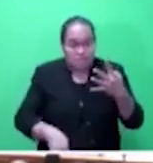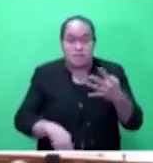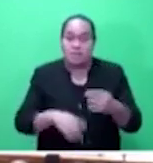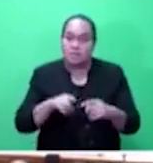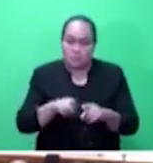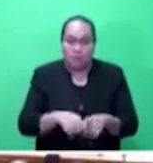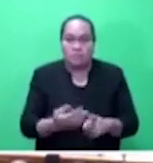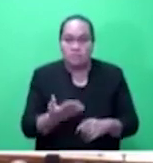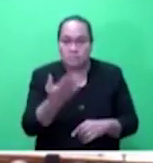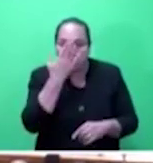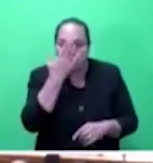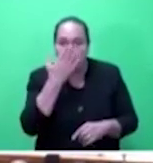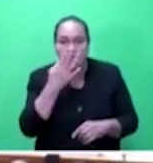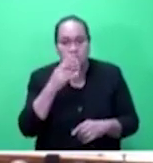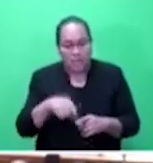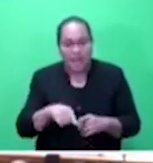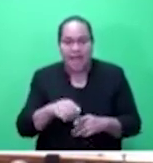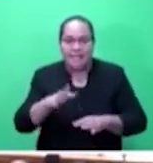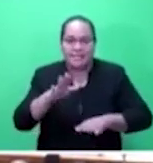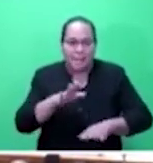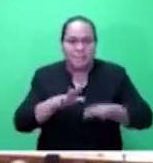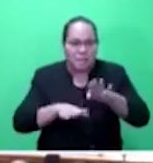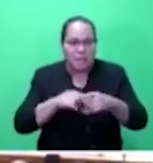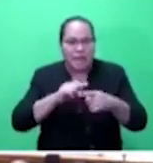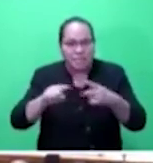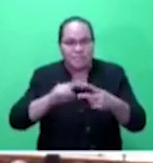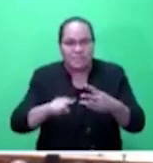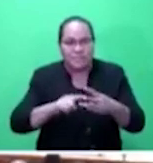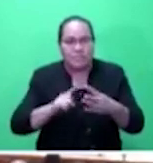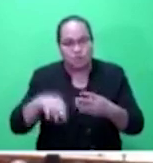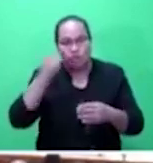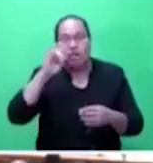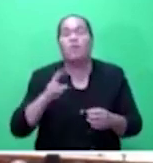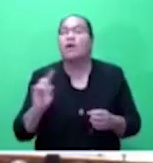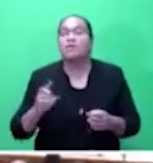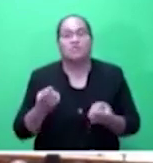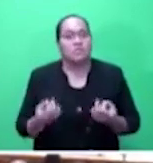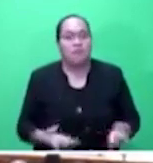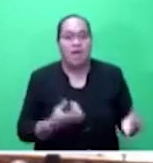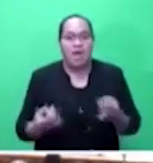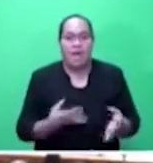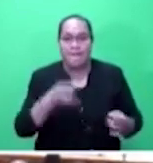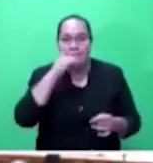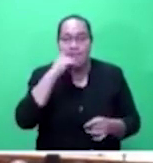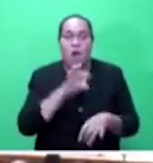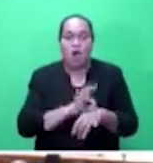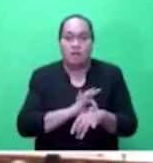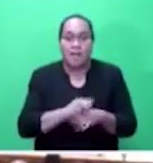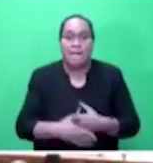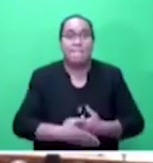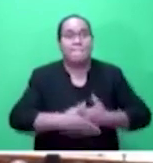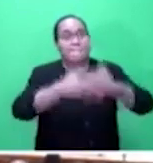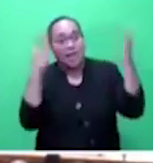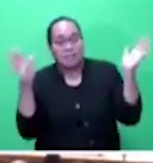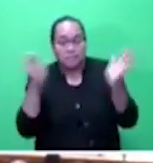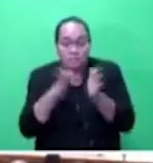immediate, rapidly deployable steps we can take today to prepare our people, our hospitals, our businesses, big and small, and our economy